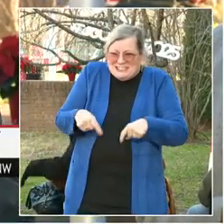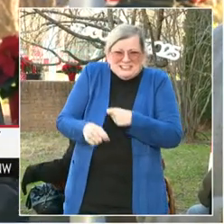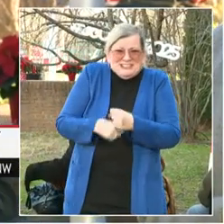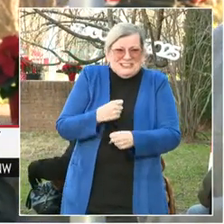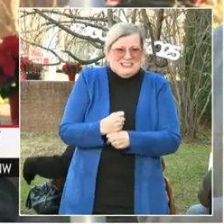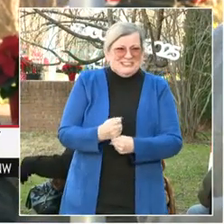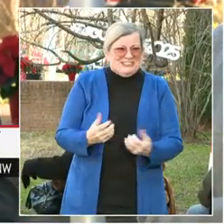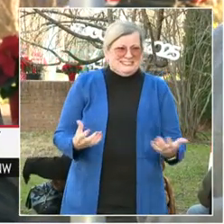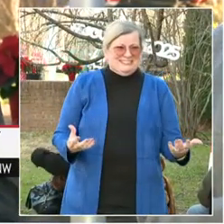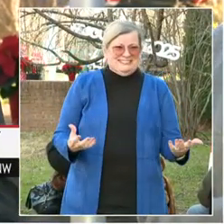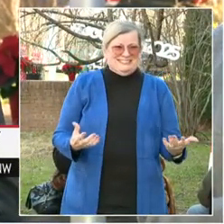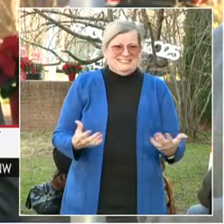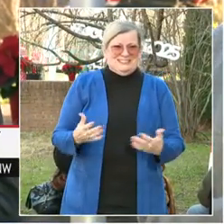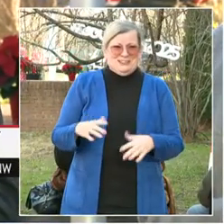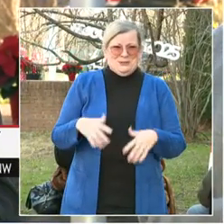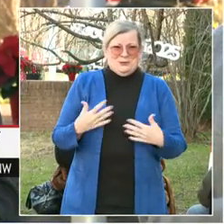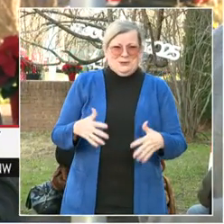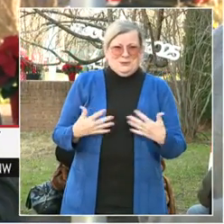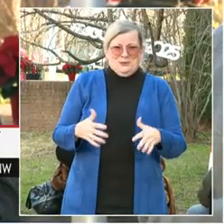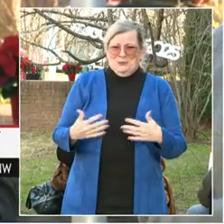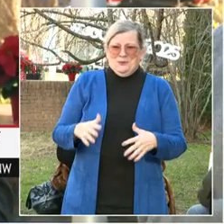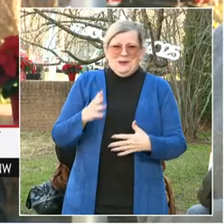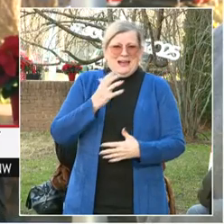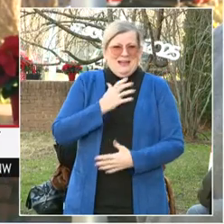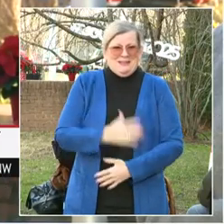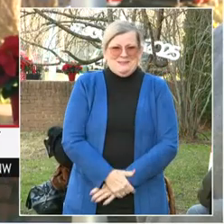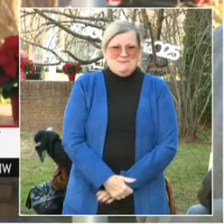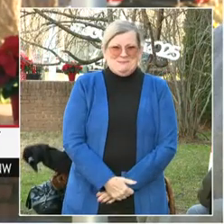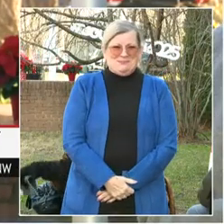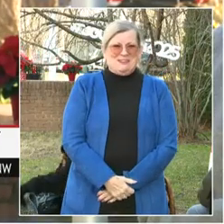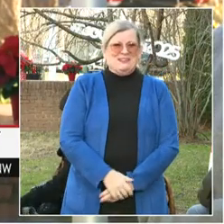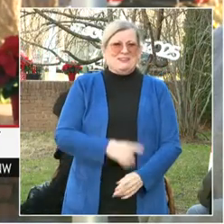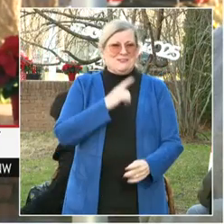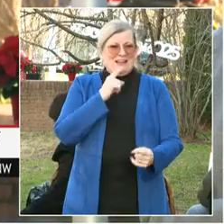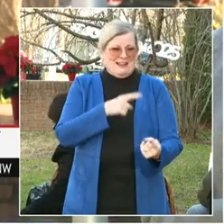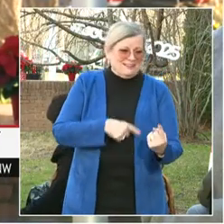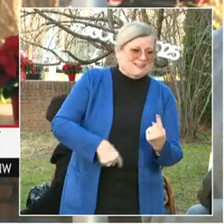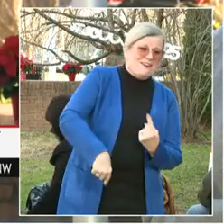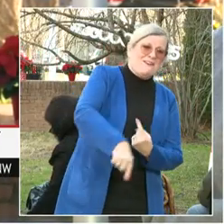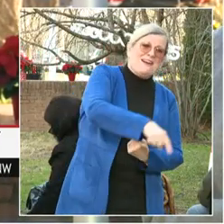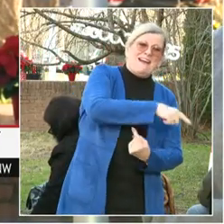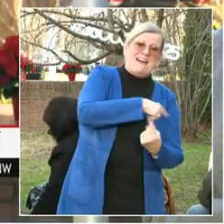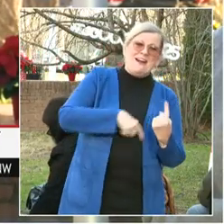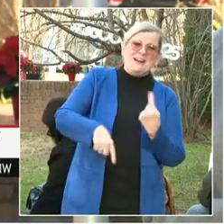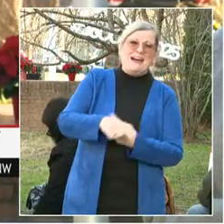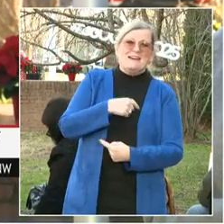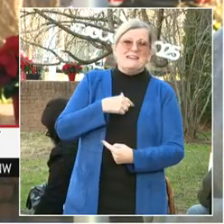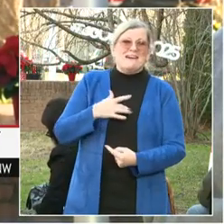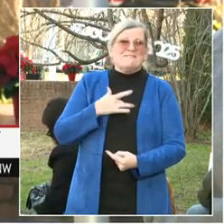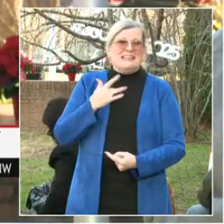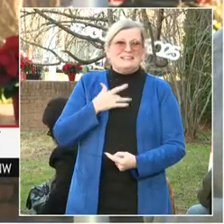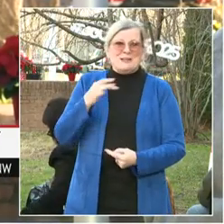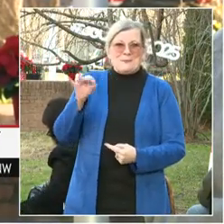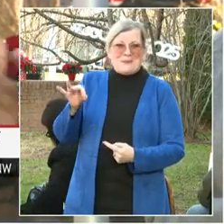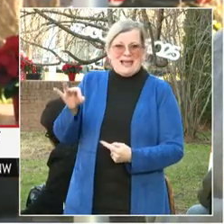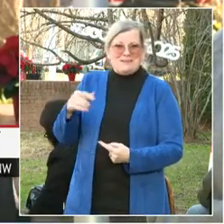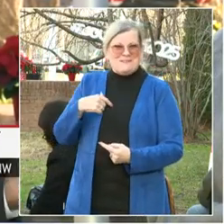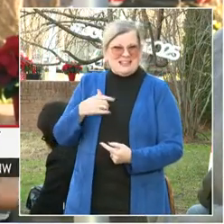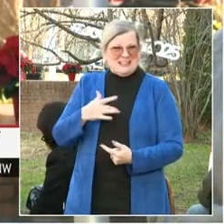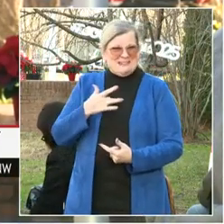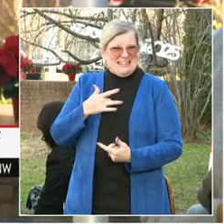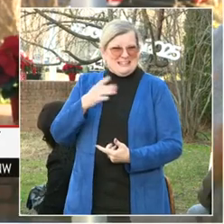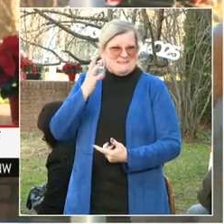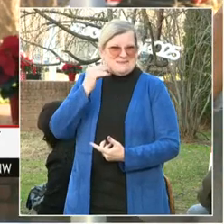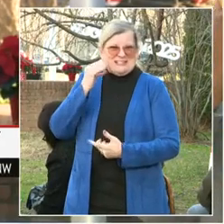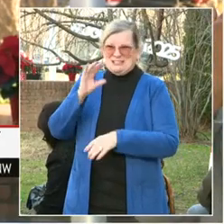So I get to bring this a little bit full circle. I feel like Pastor took us a bit to church this morning. So I'm here with